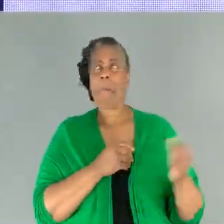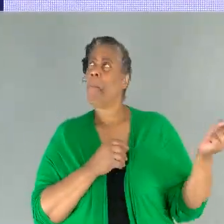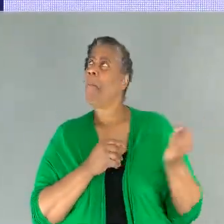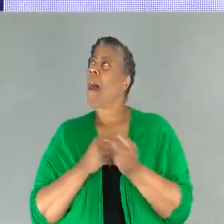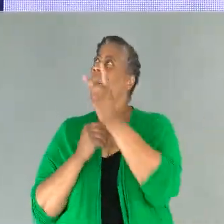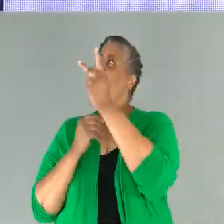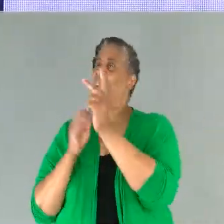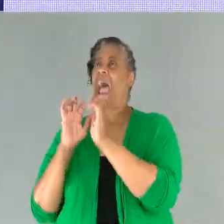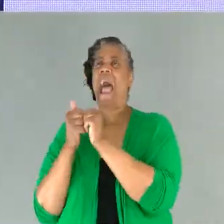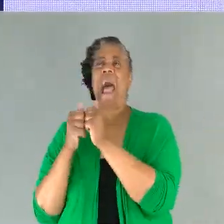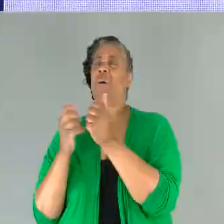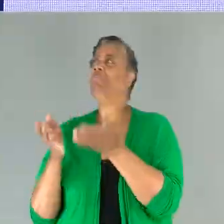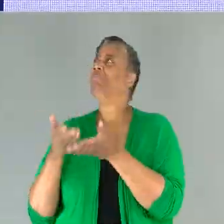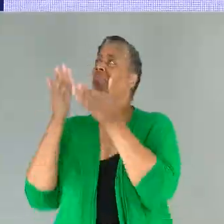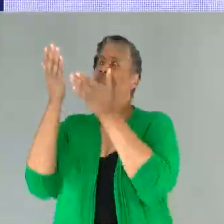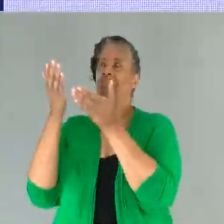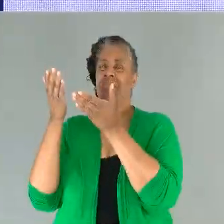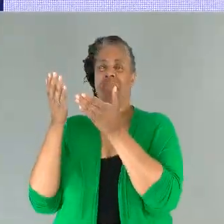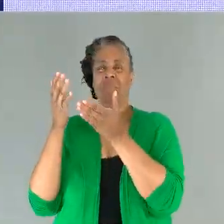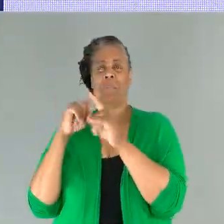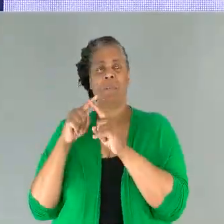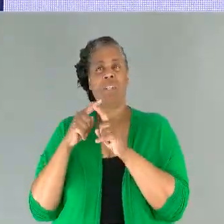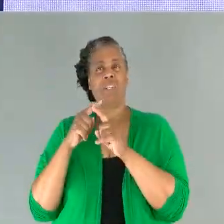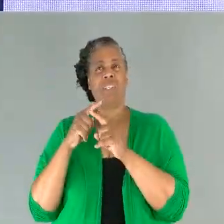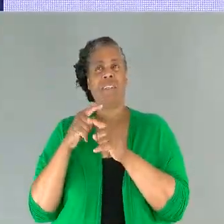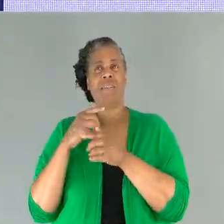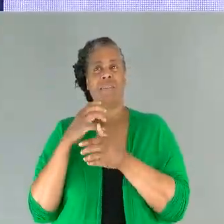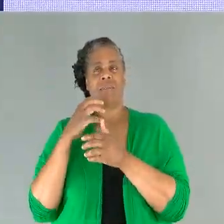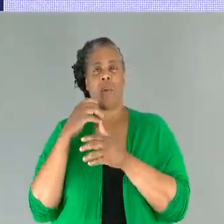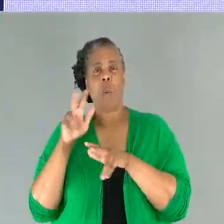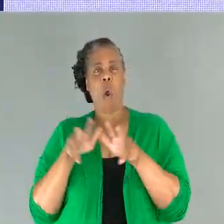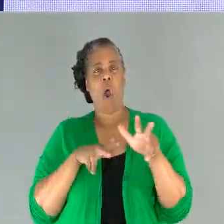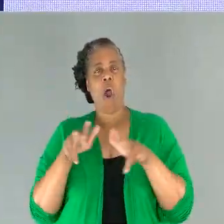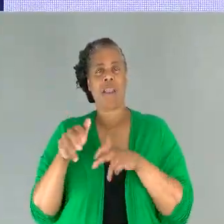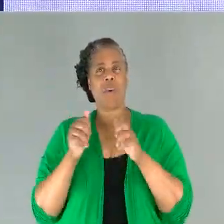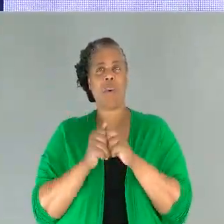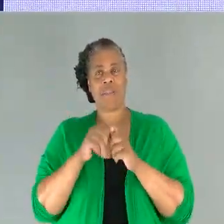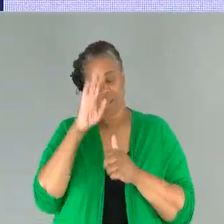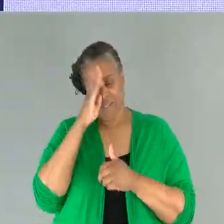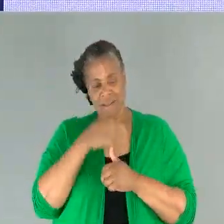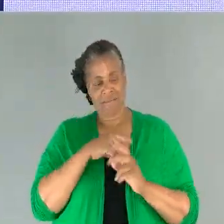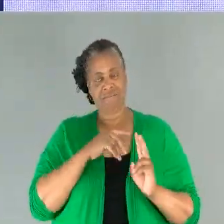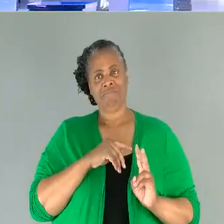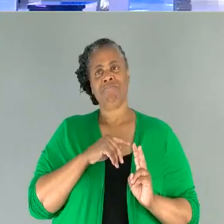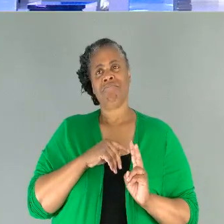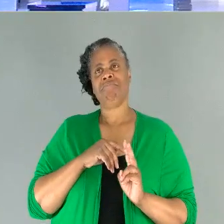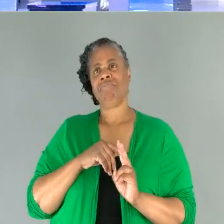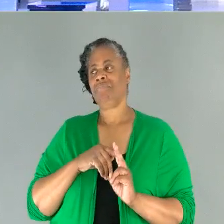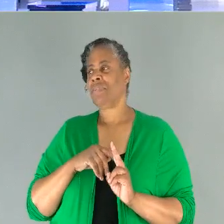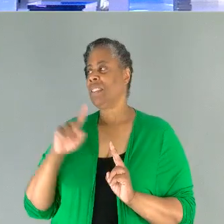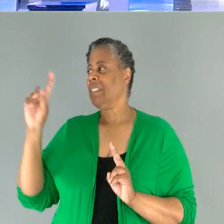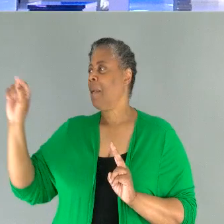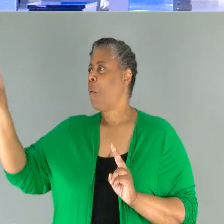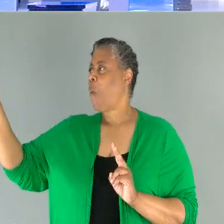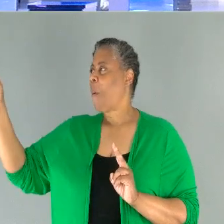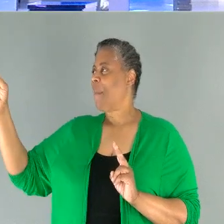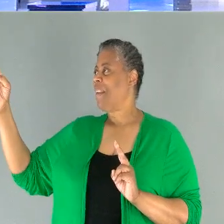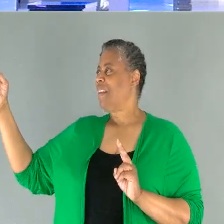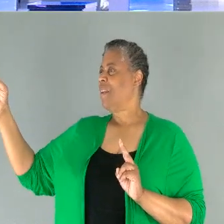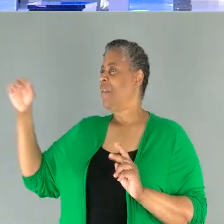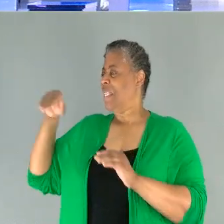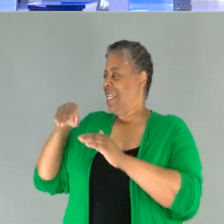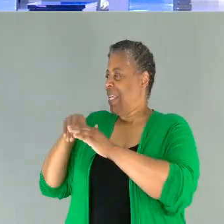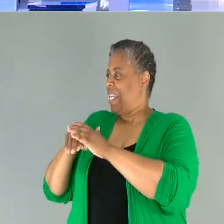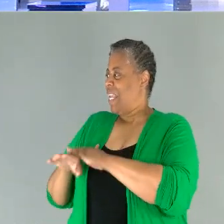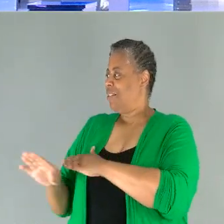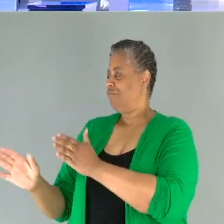you. I can imagine that when she carried him, she walking with him, she opens the door of the temple. She goes in. She